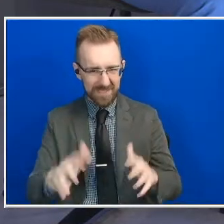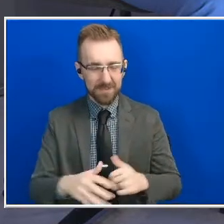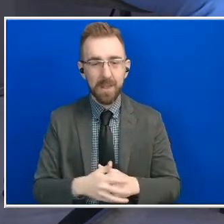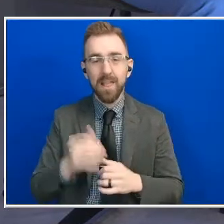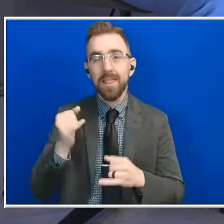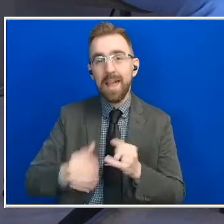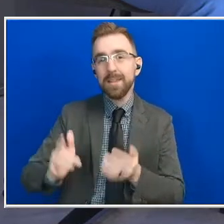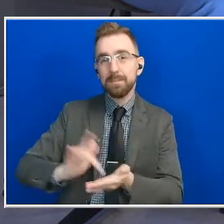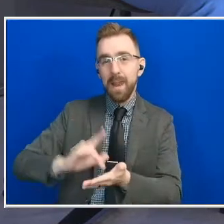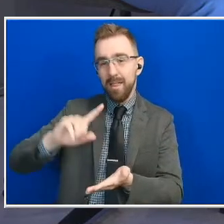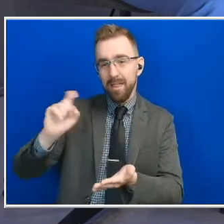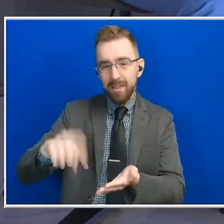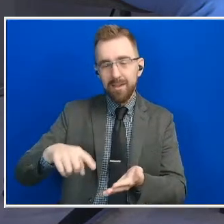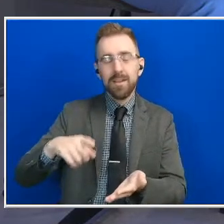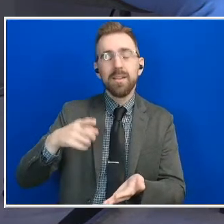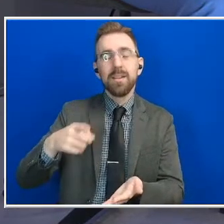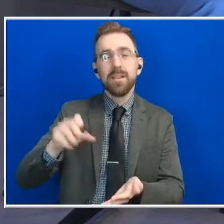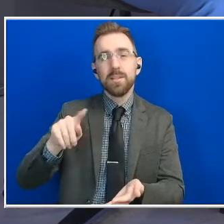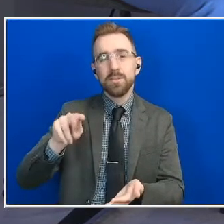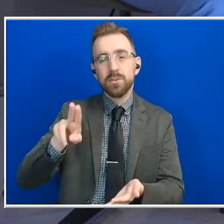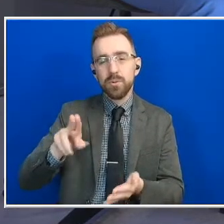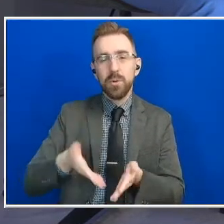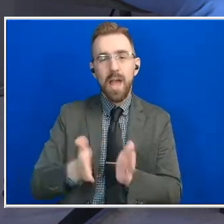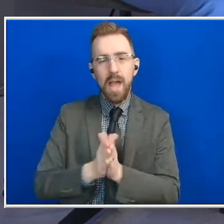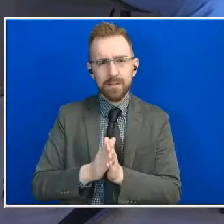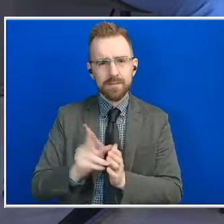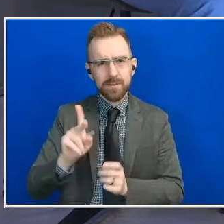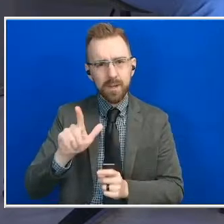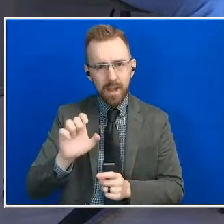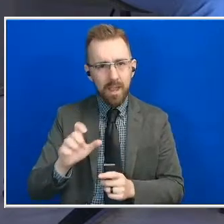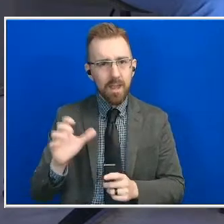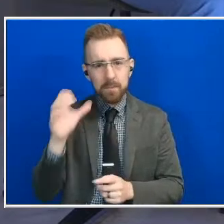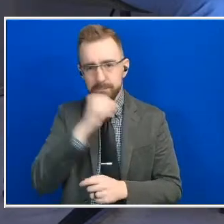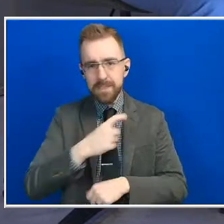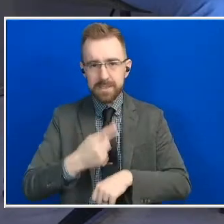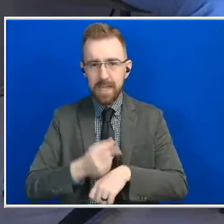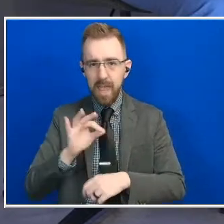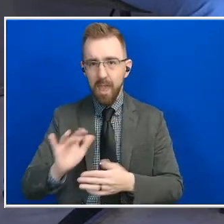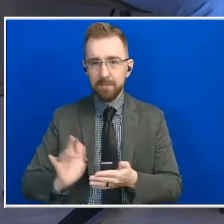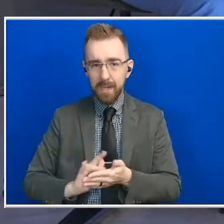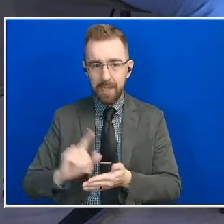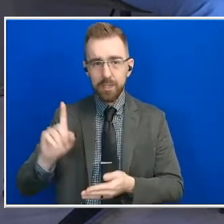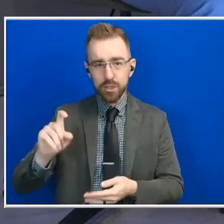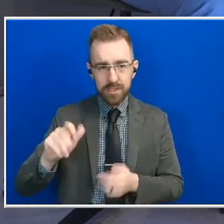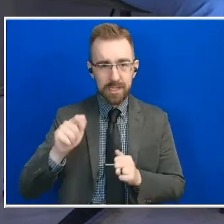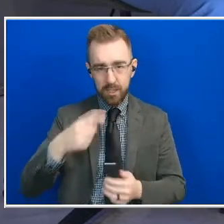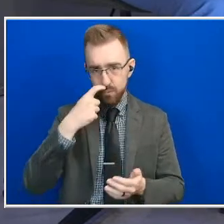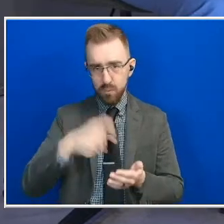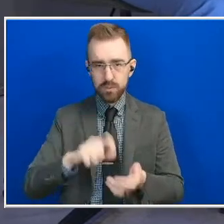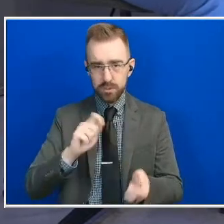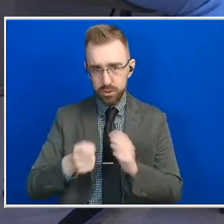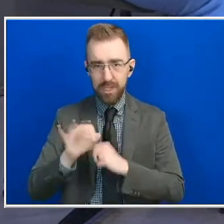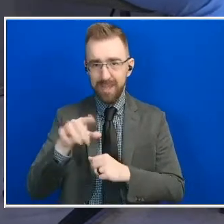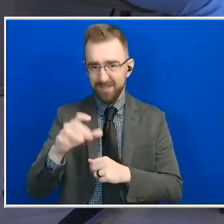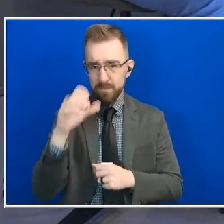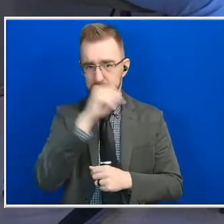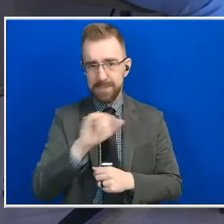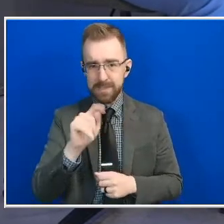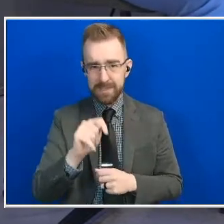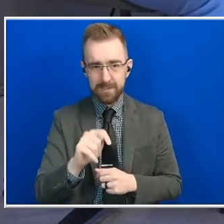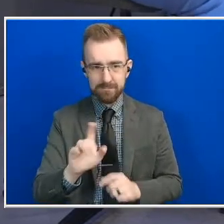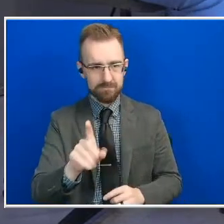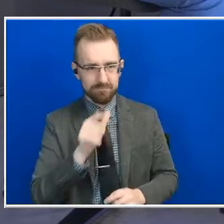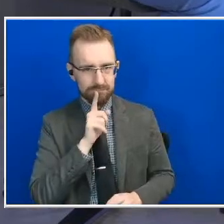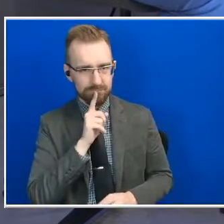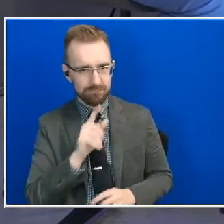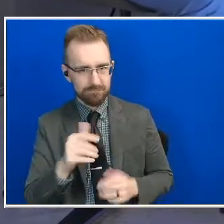Stu has asked, has Kyle ever missed a day of that medication? And can you notice a change if you've missed it? Don't say you have, but have you? I'm sure you